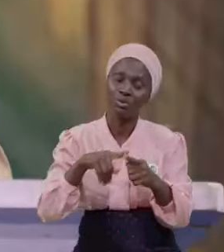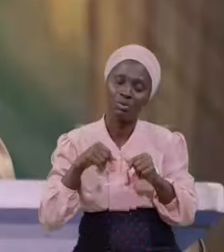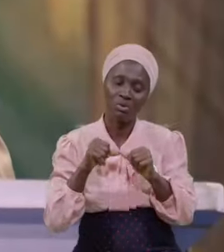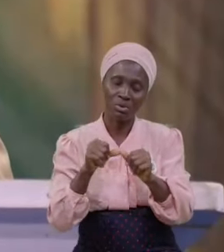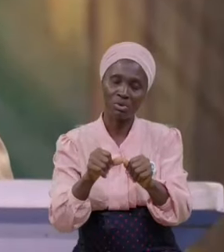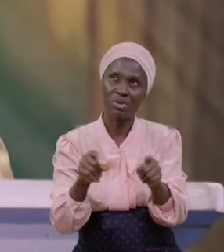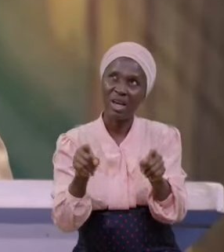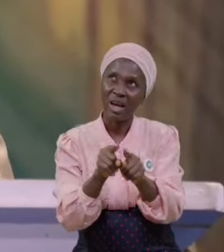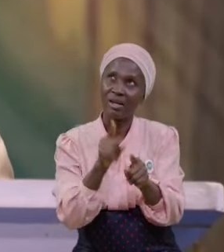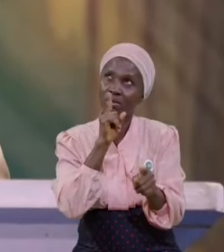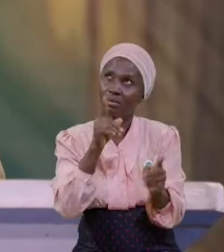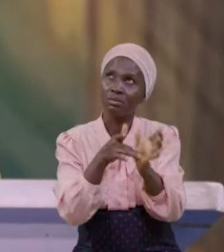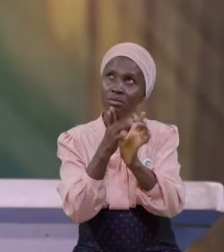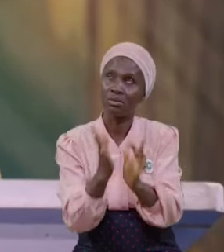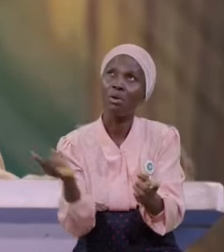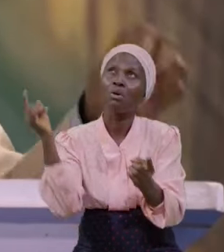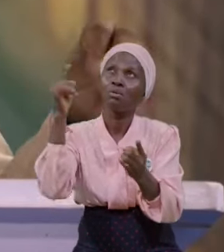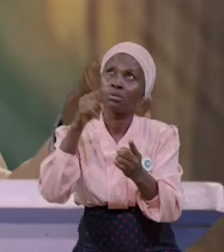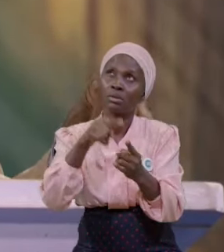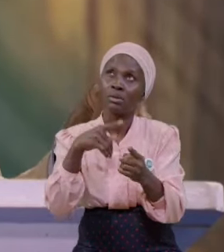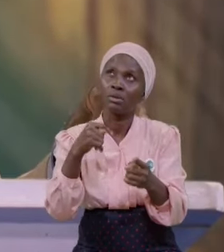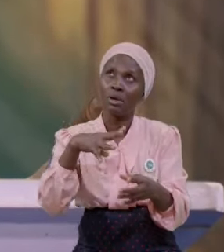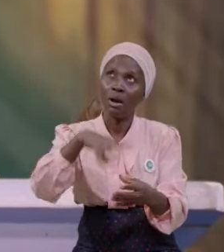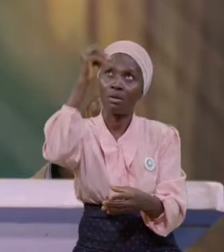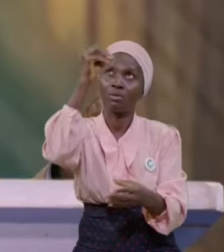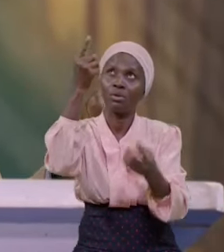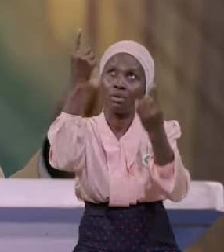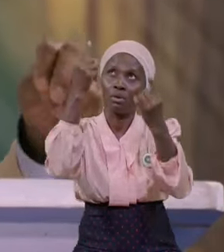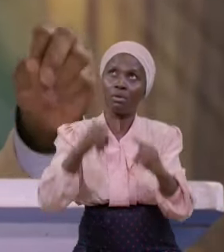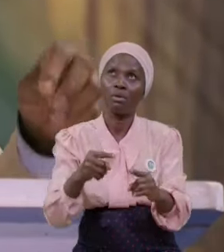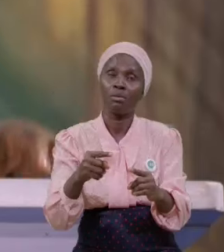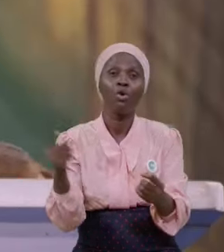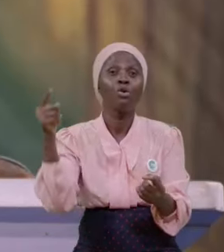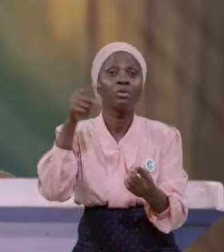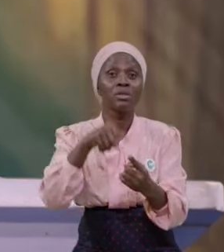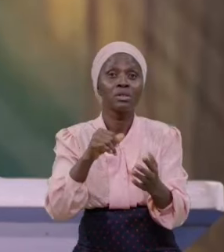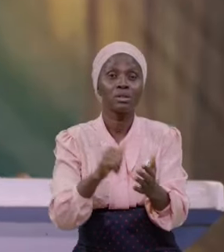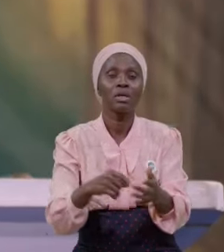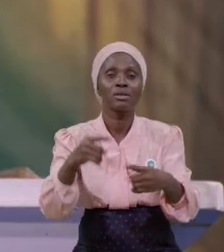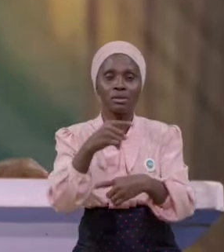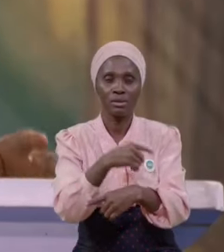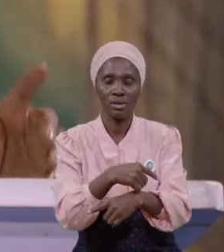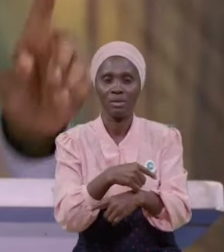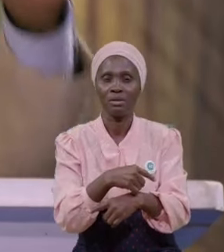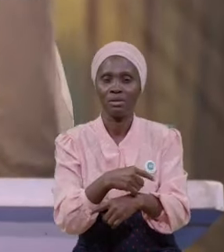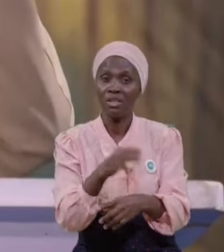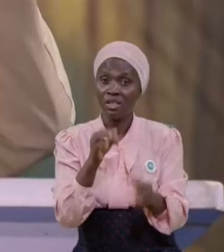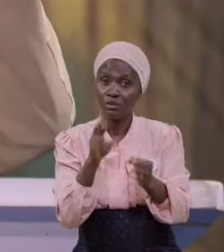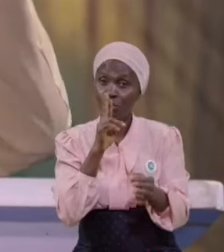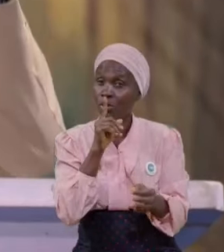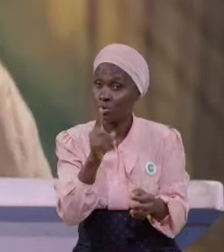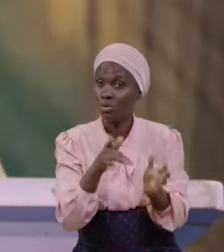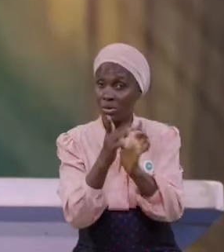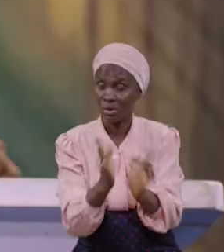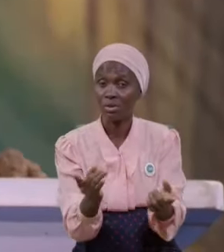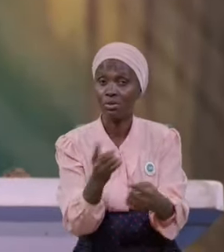Till that day, you are actual Christian today, pray that God will help you until that